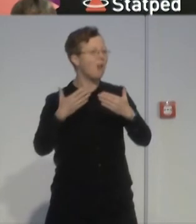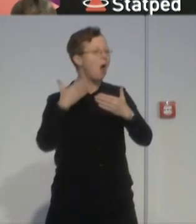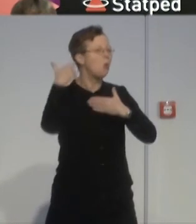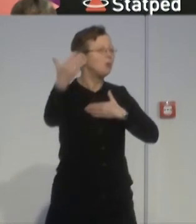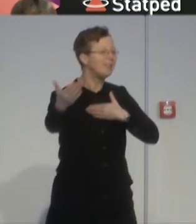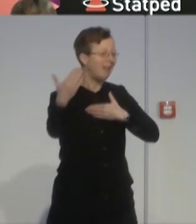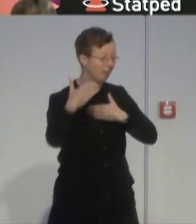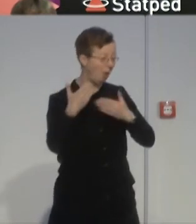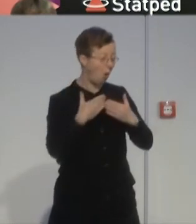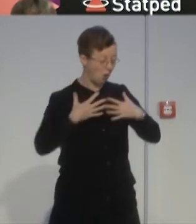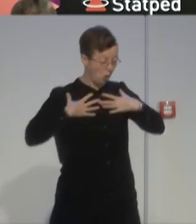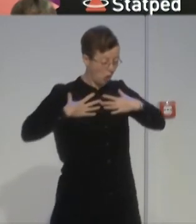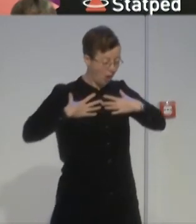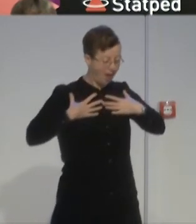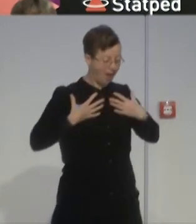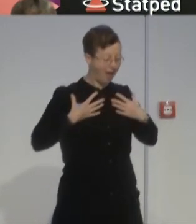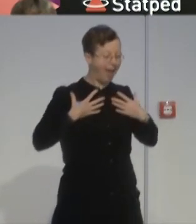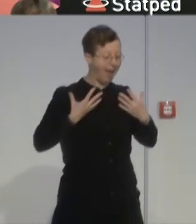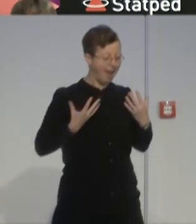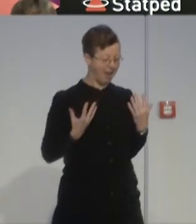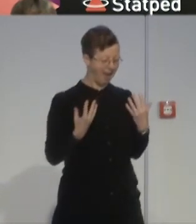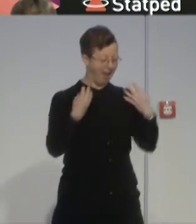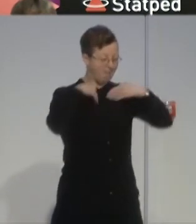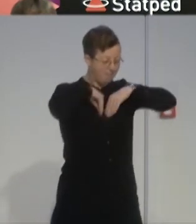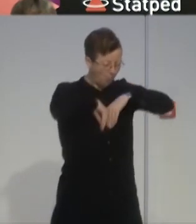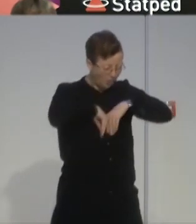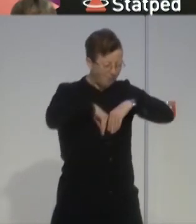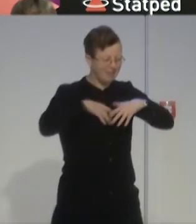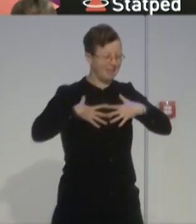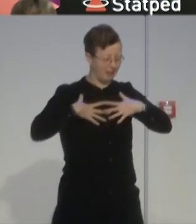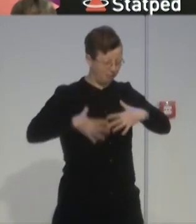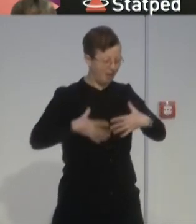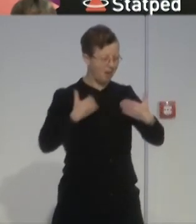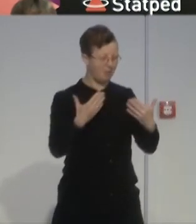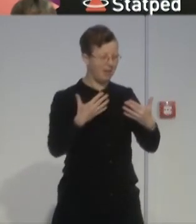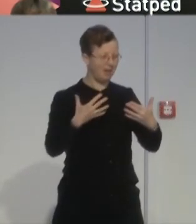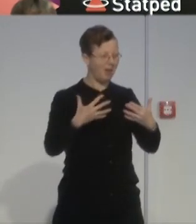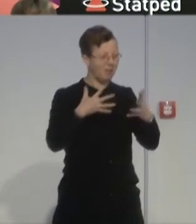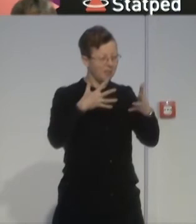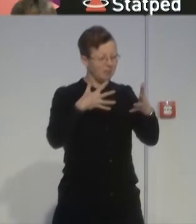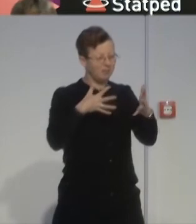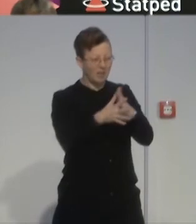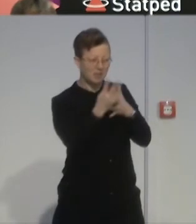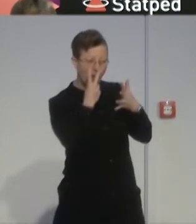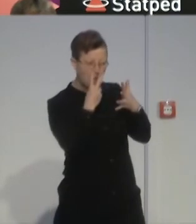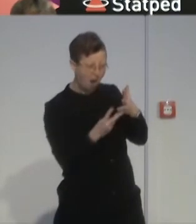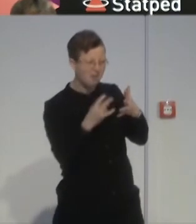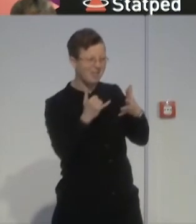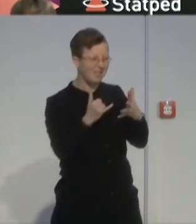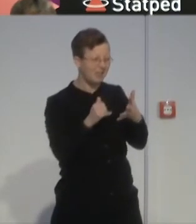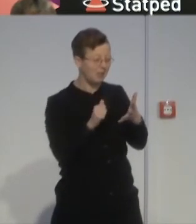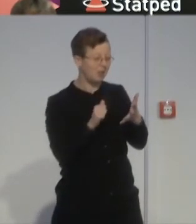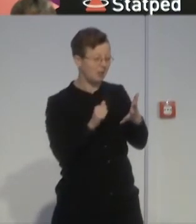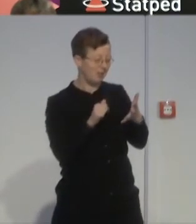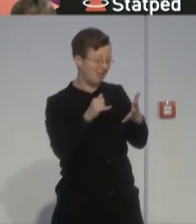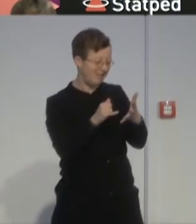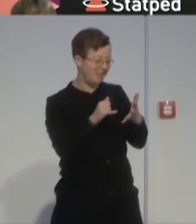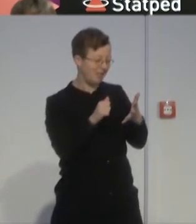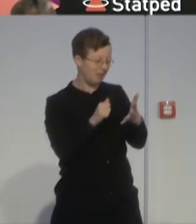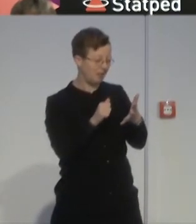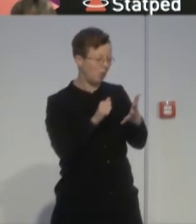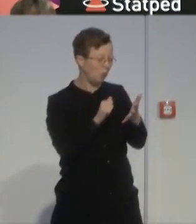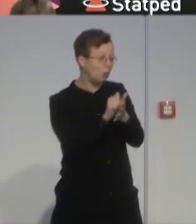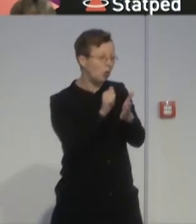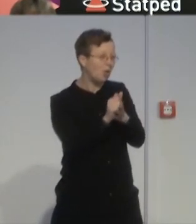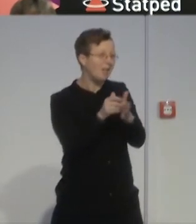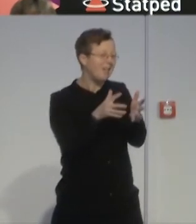the bodiliness and the embodiment will be transparent in the expressions of the tactile